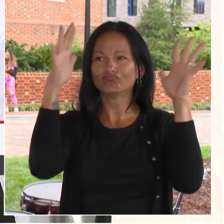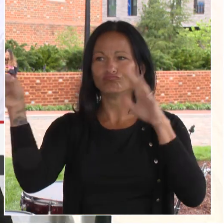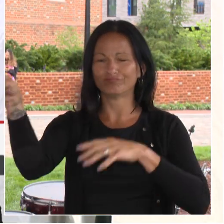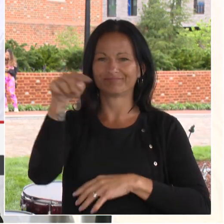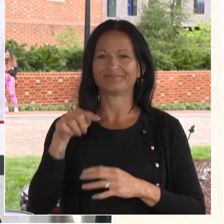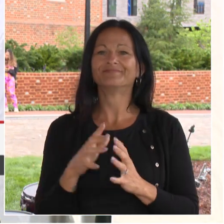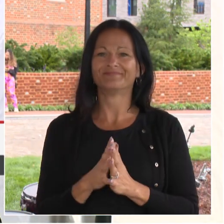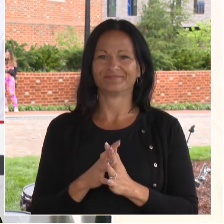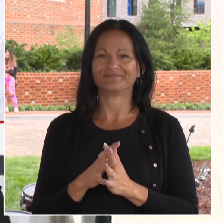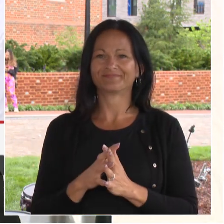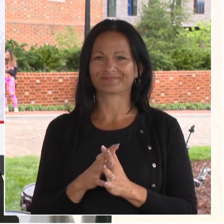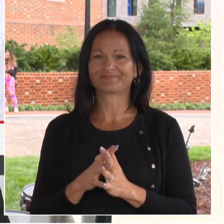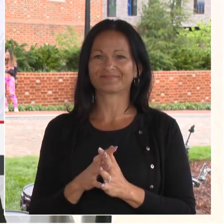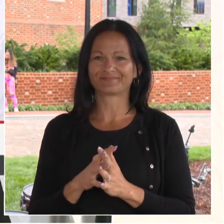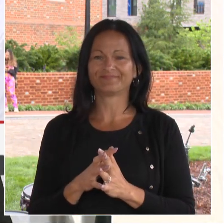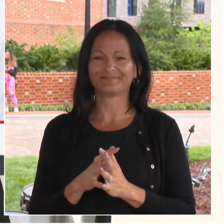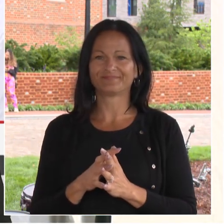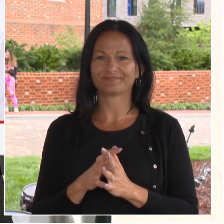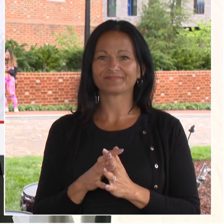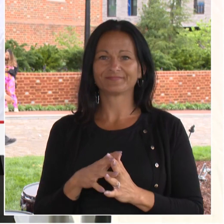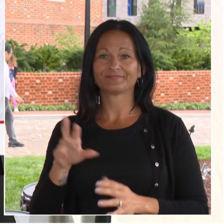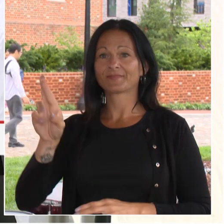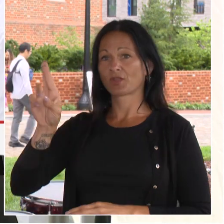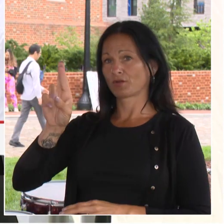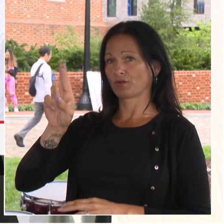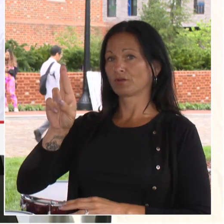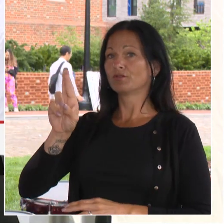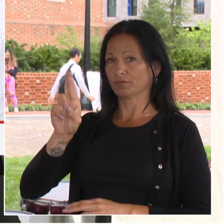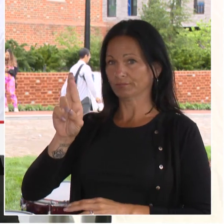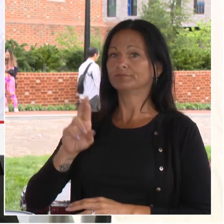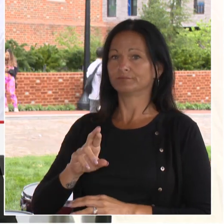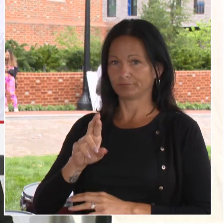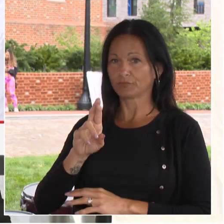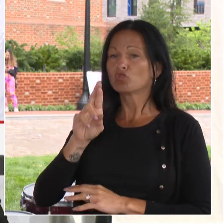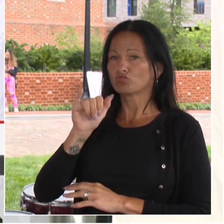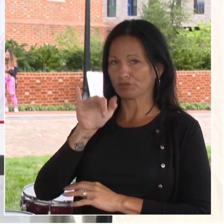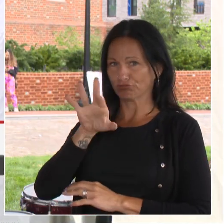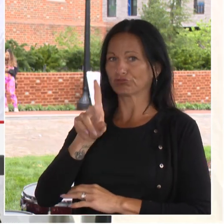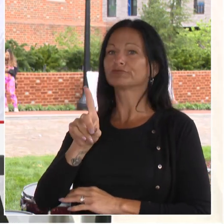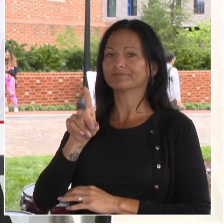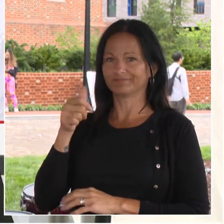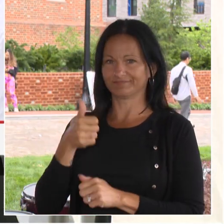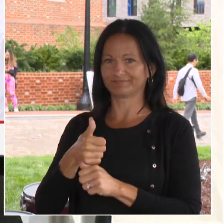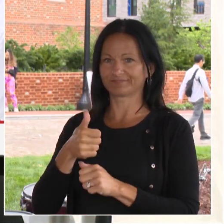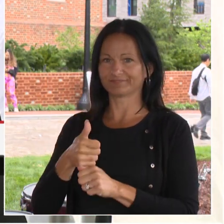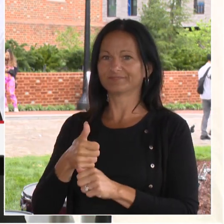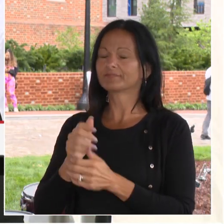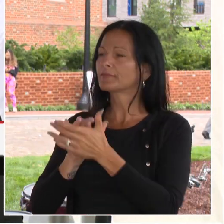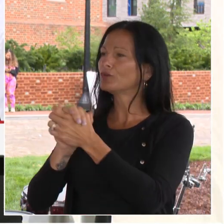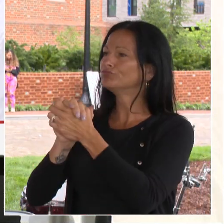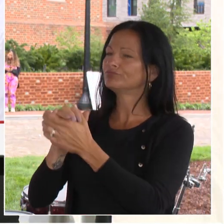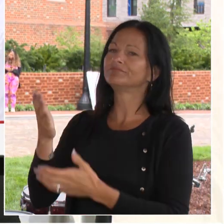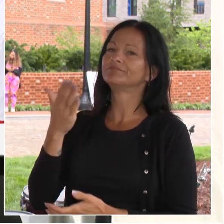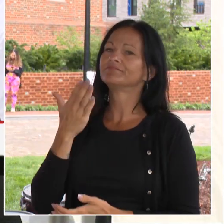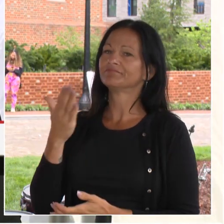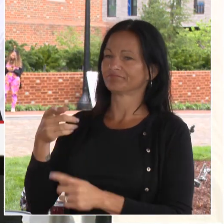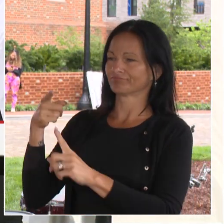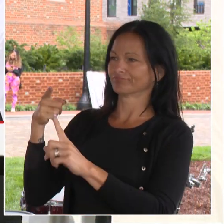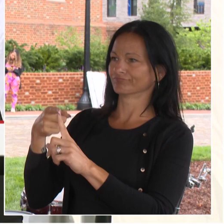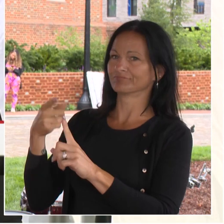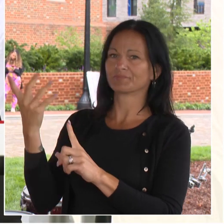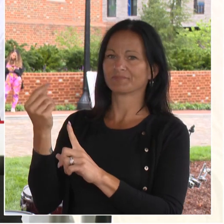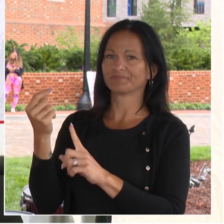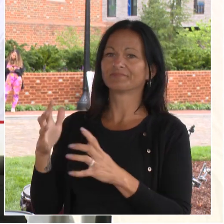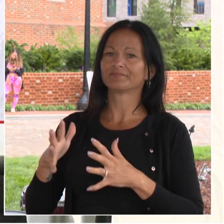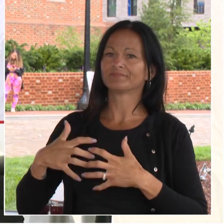to congratulate you, Roadside Development, and Nash. You are building a beautiful community here. We